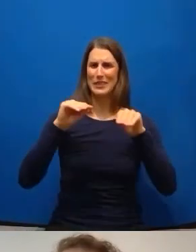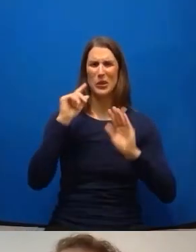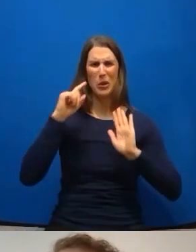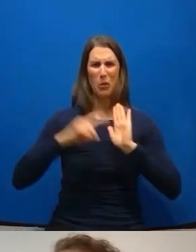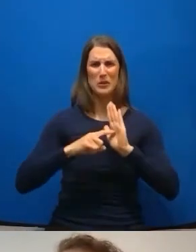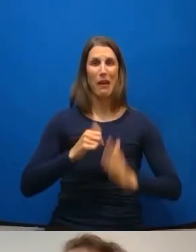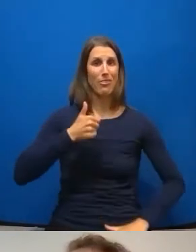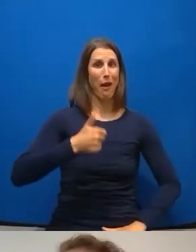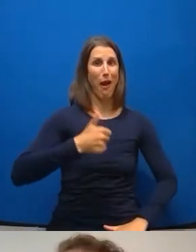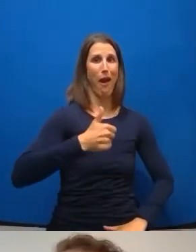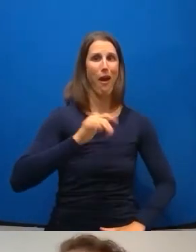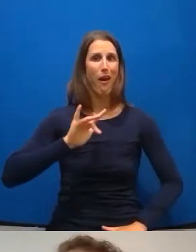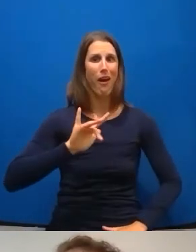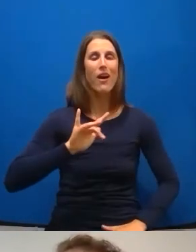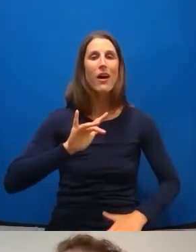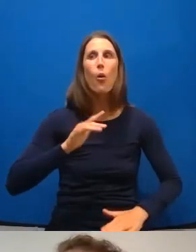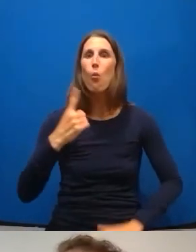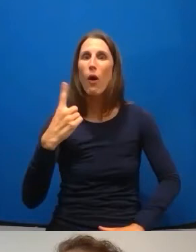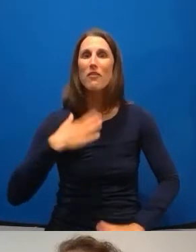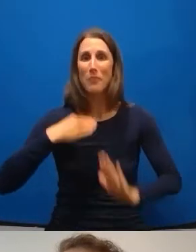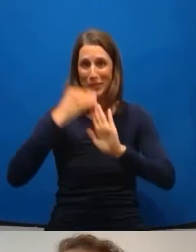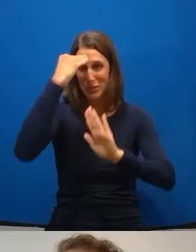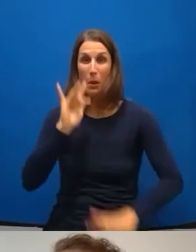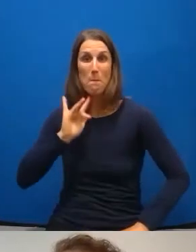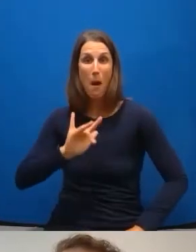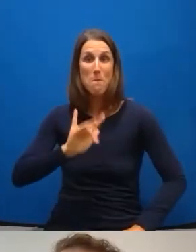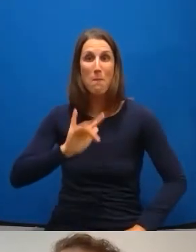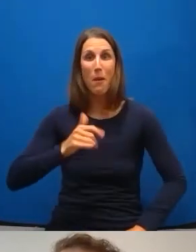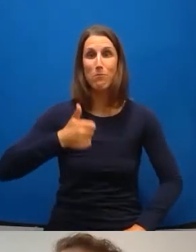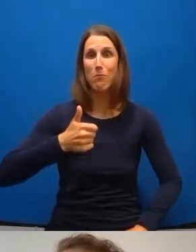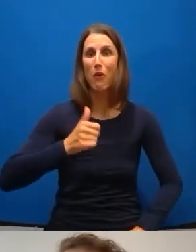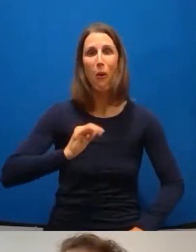and just kind of finding those people who know what to do.